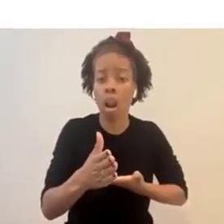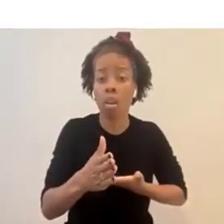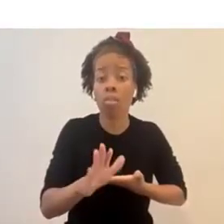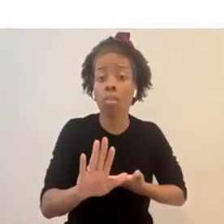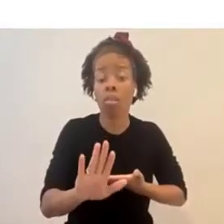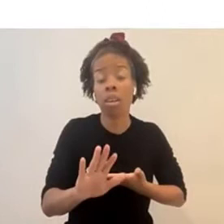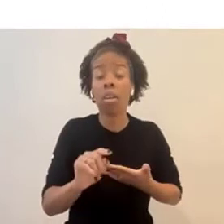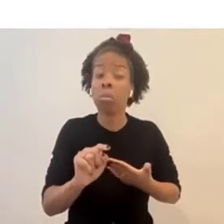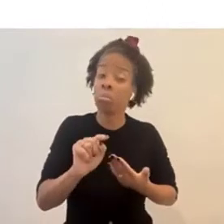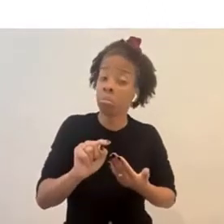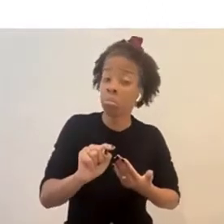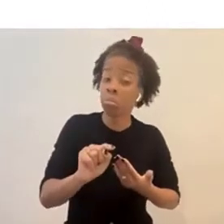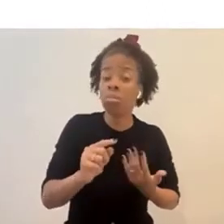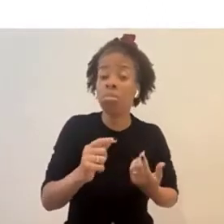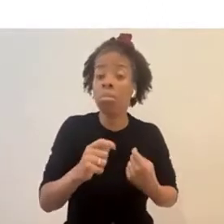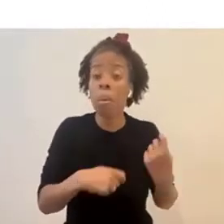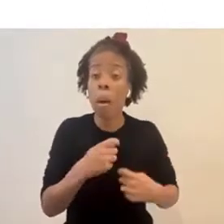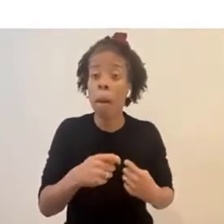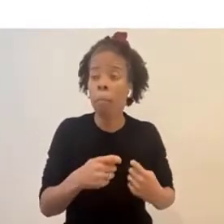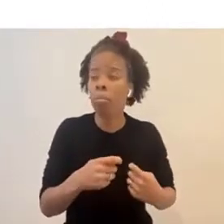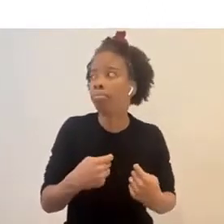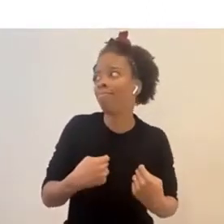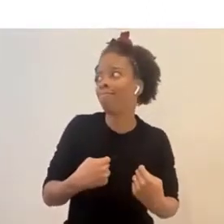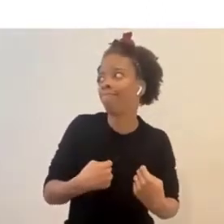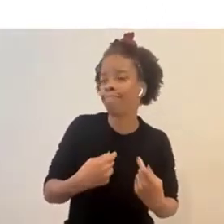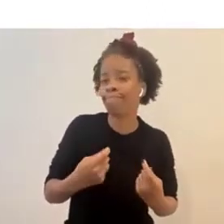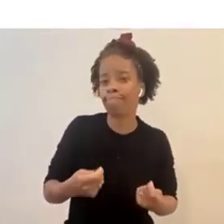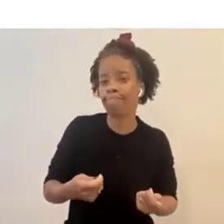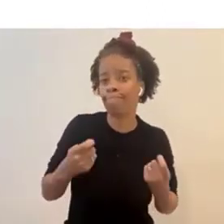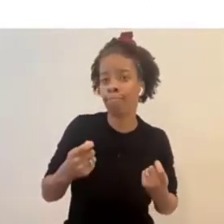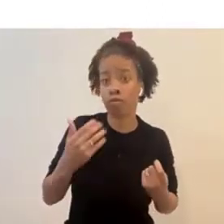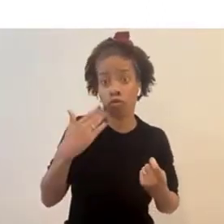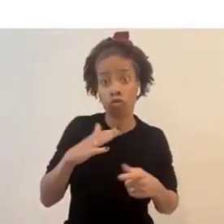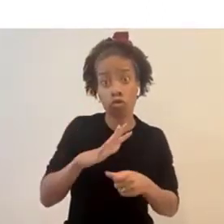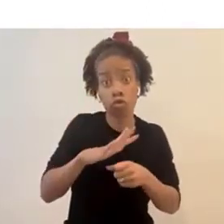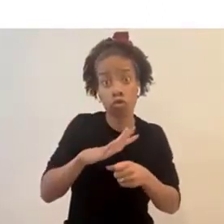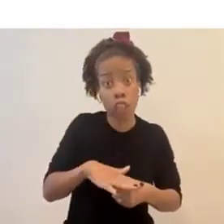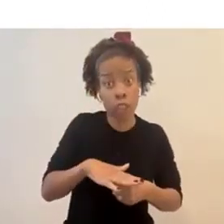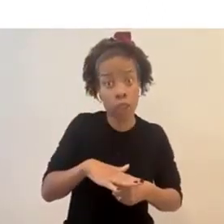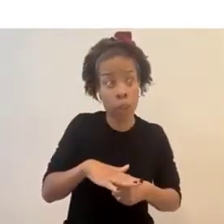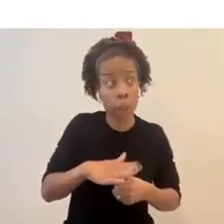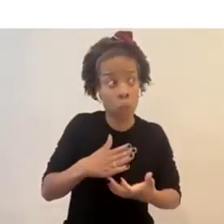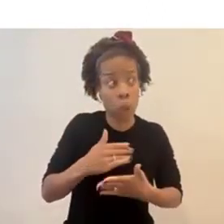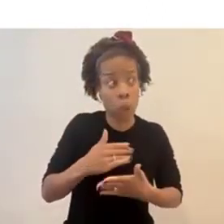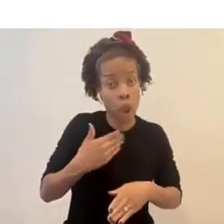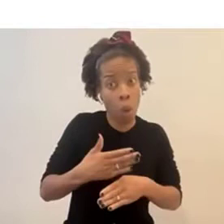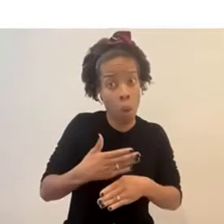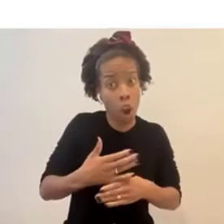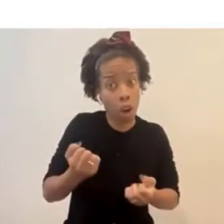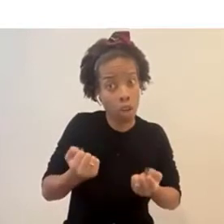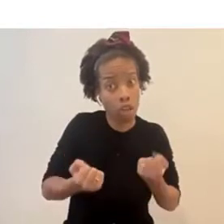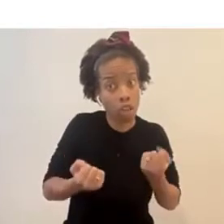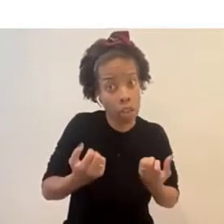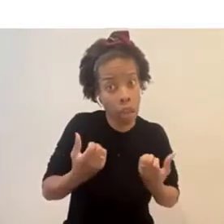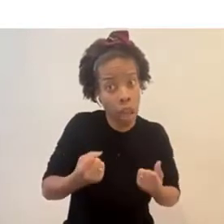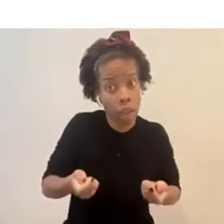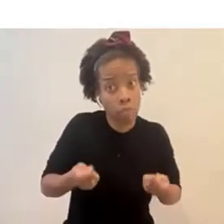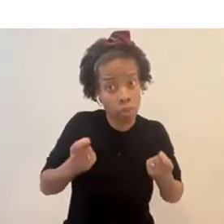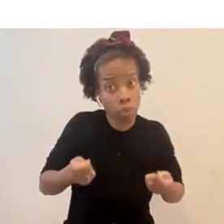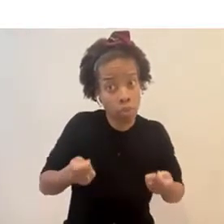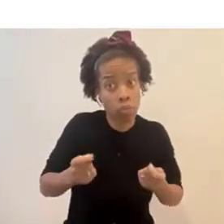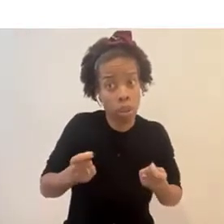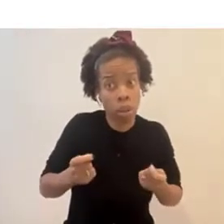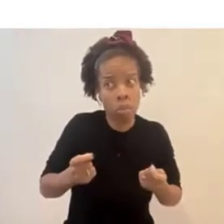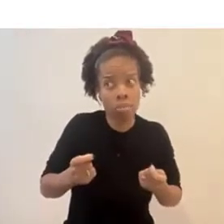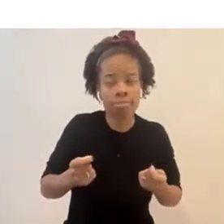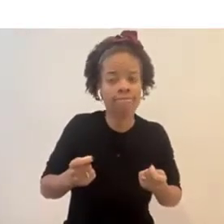with not being able to talk about racial justice within our work, but it actually applied to things like data.